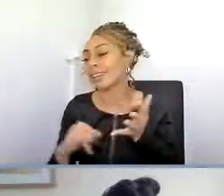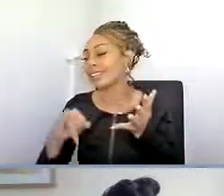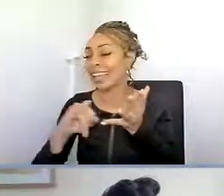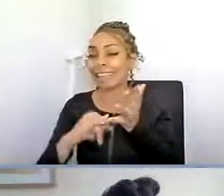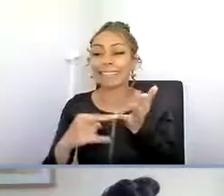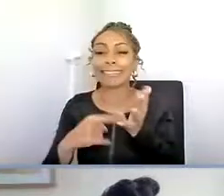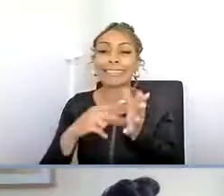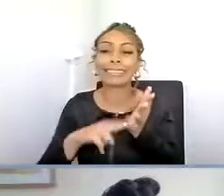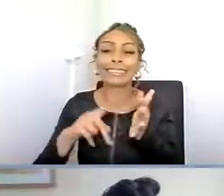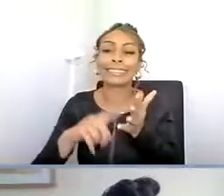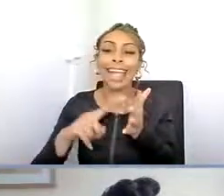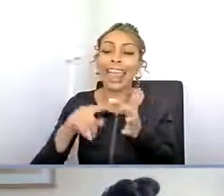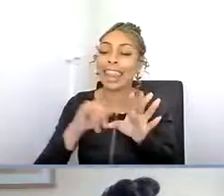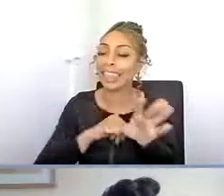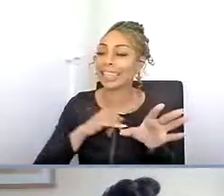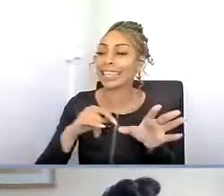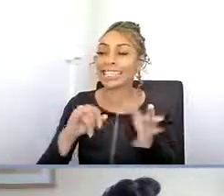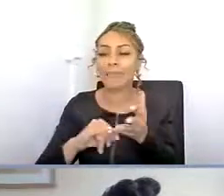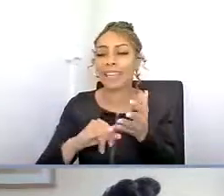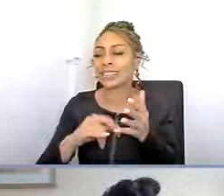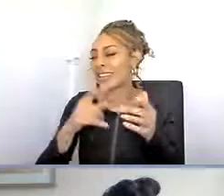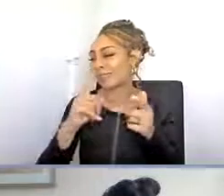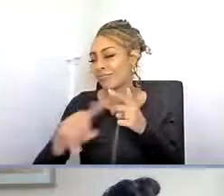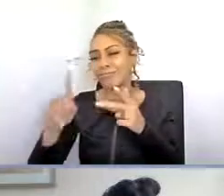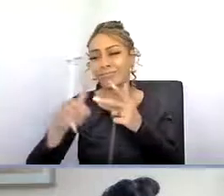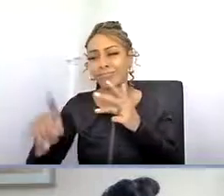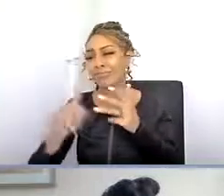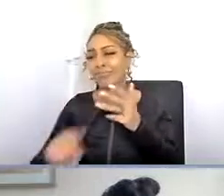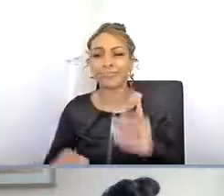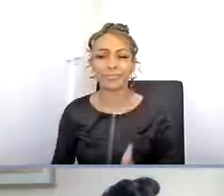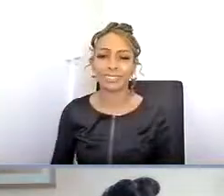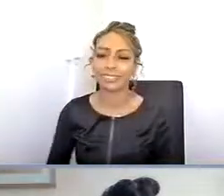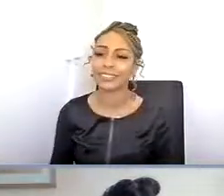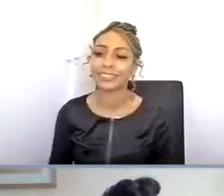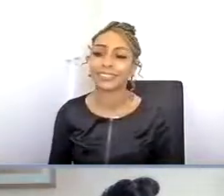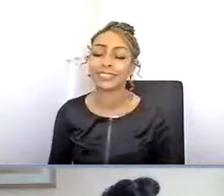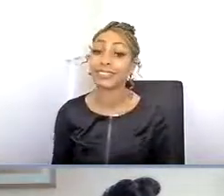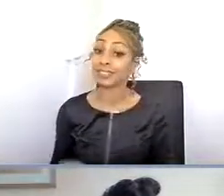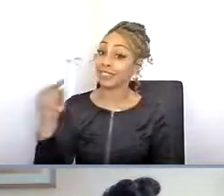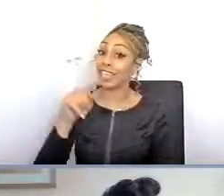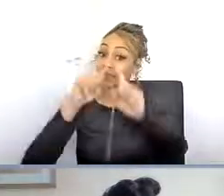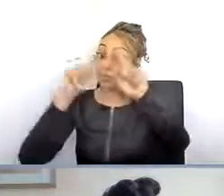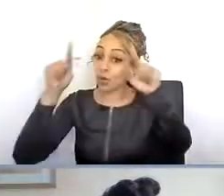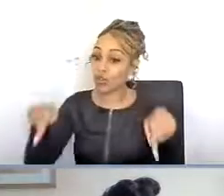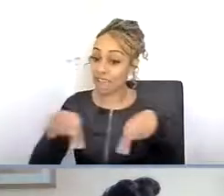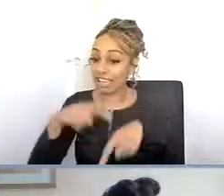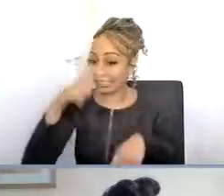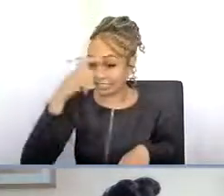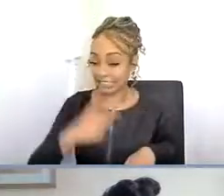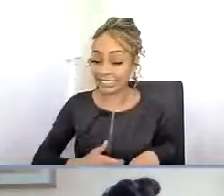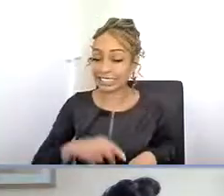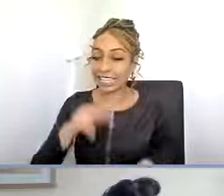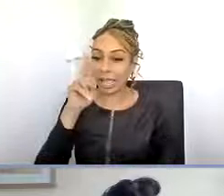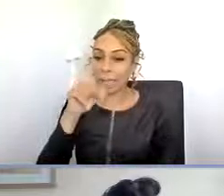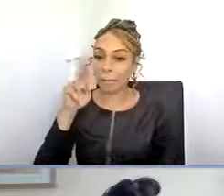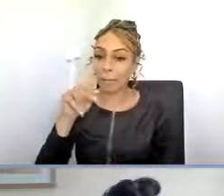Mark Gertler, and Paul Nash, amongst others. And this portrait was painted